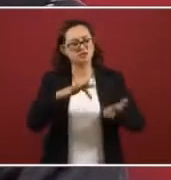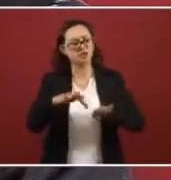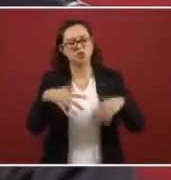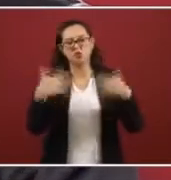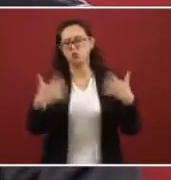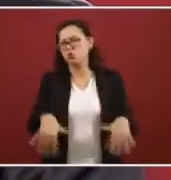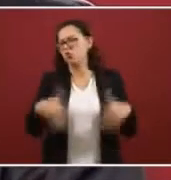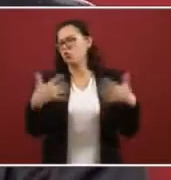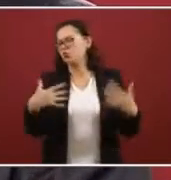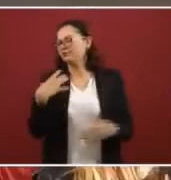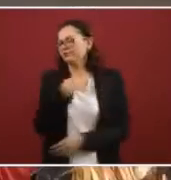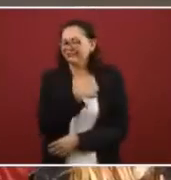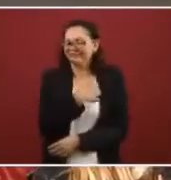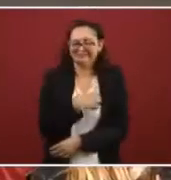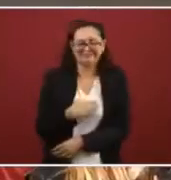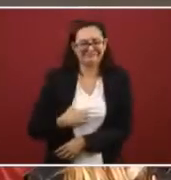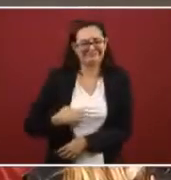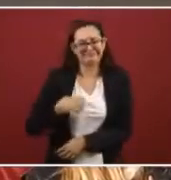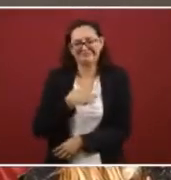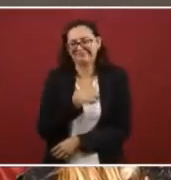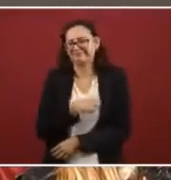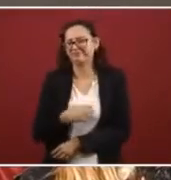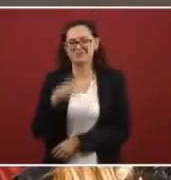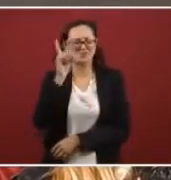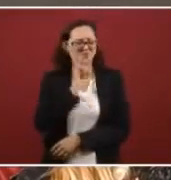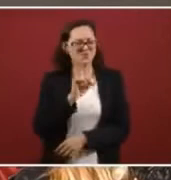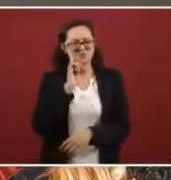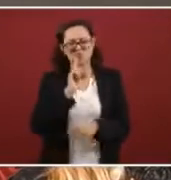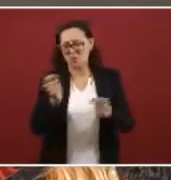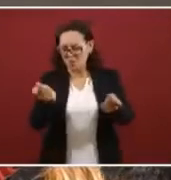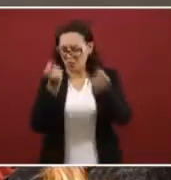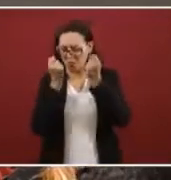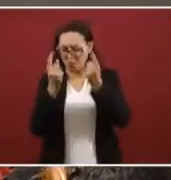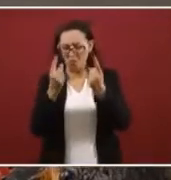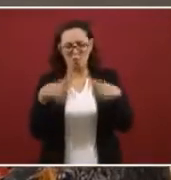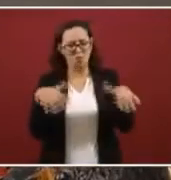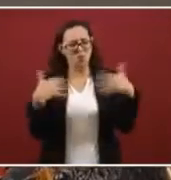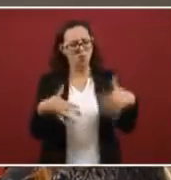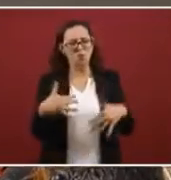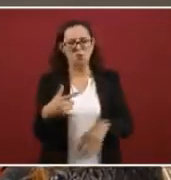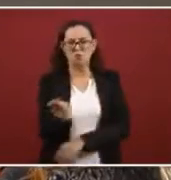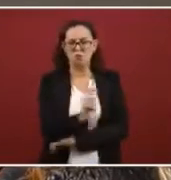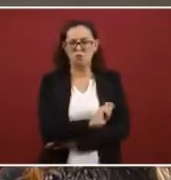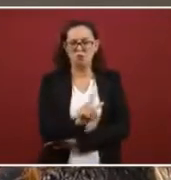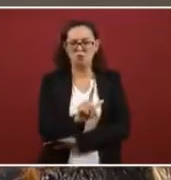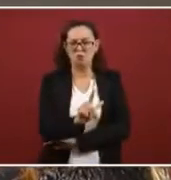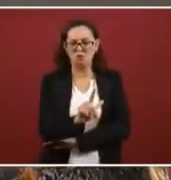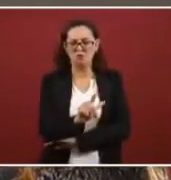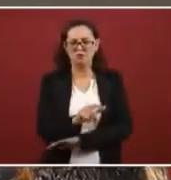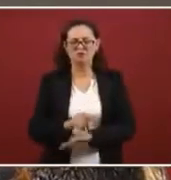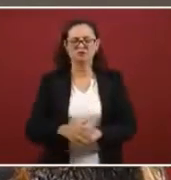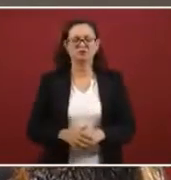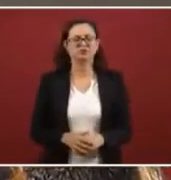es, that it is, extraordinaria como she is an extraordinary worker.